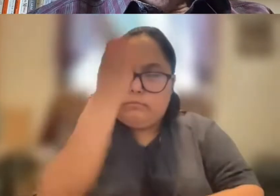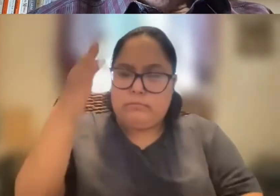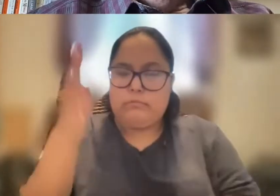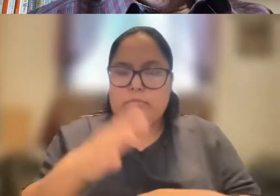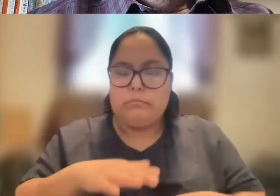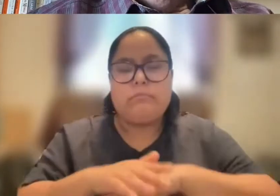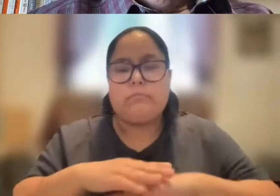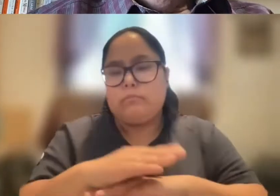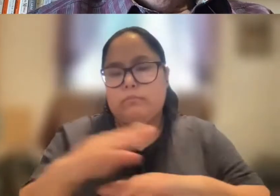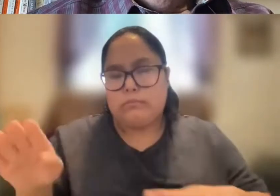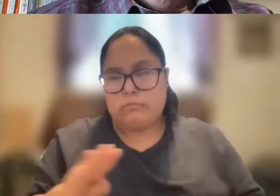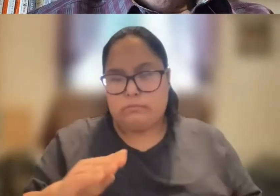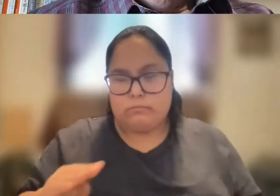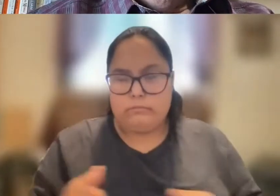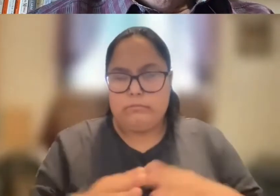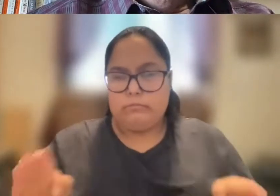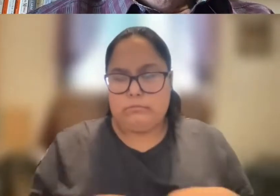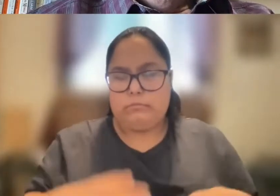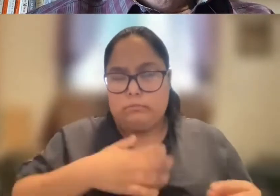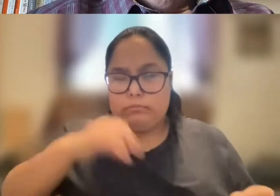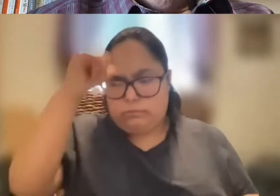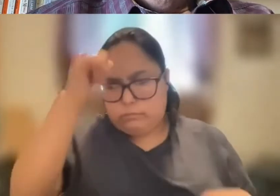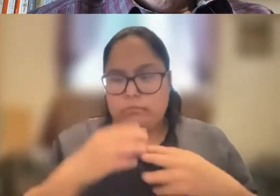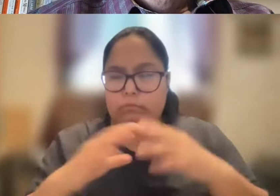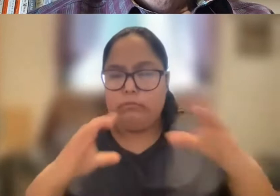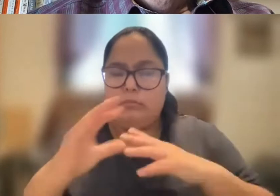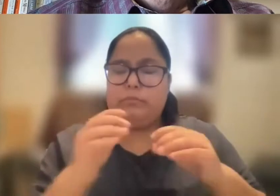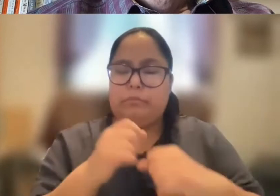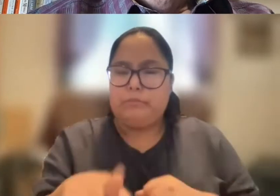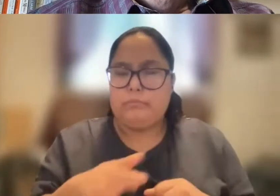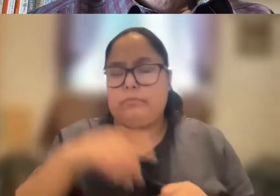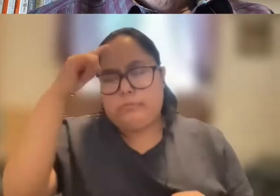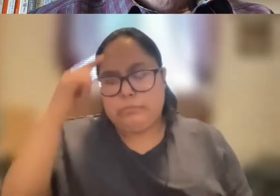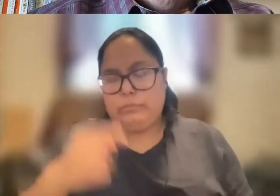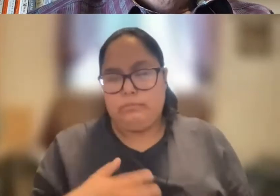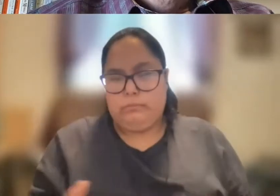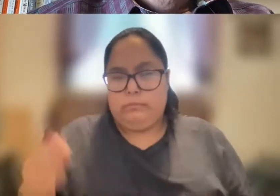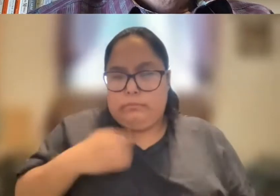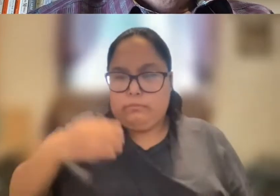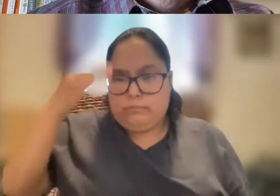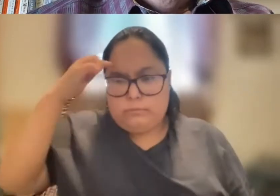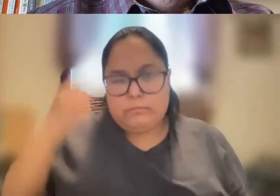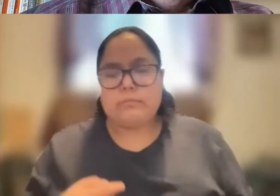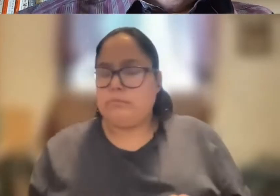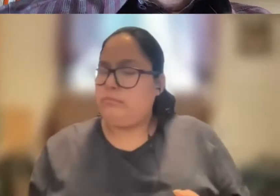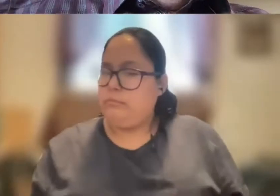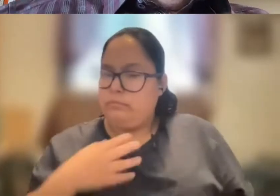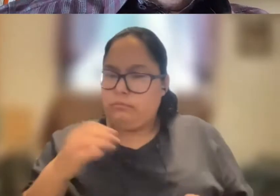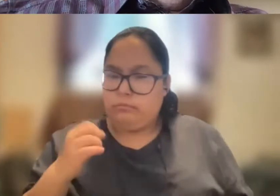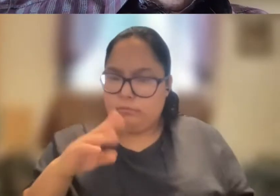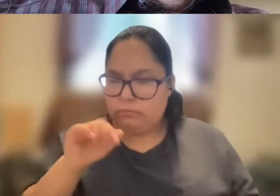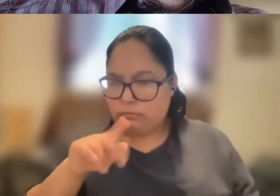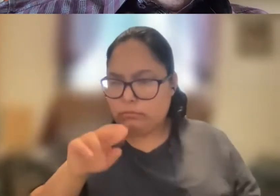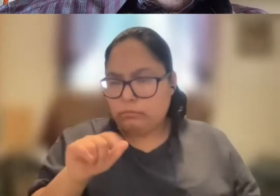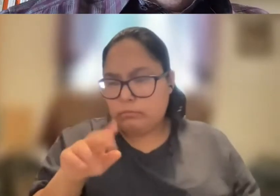So when I faced him on that, it did not go over well. He told me that that's my opinion and I'm entitled to it.